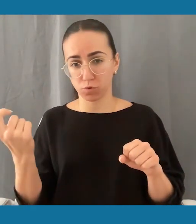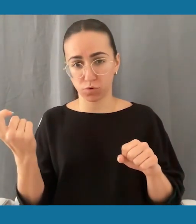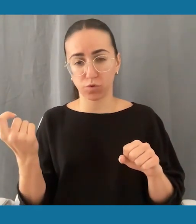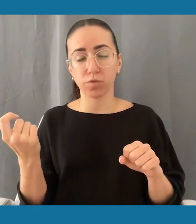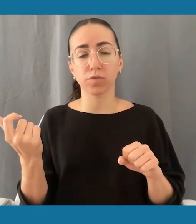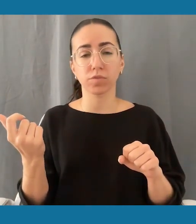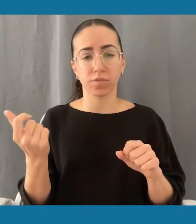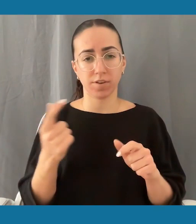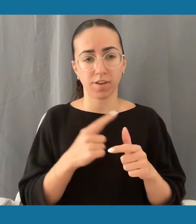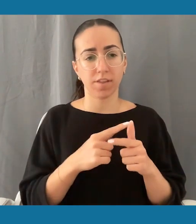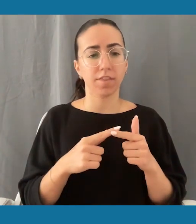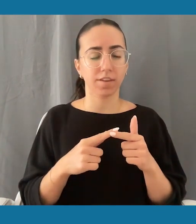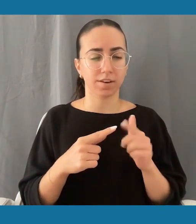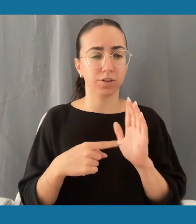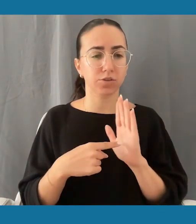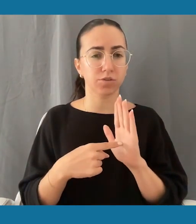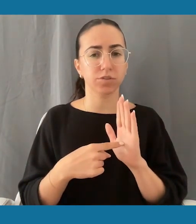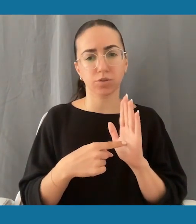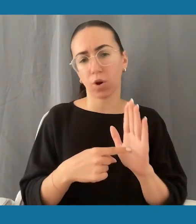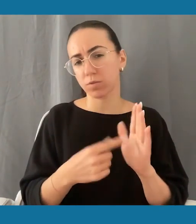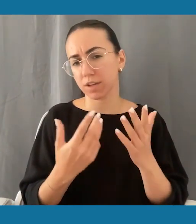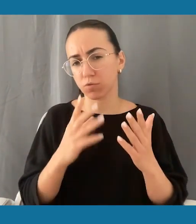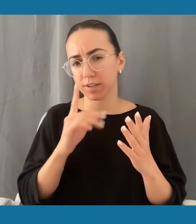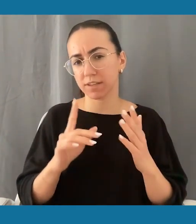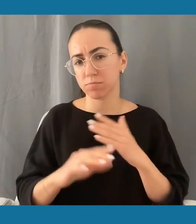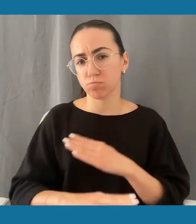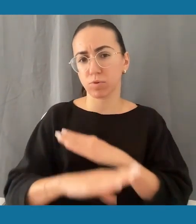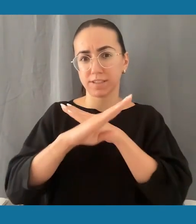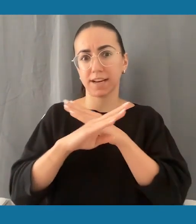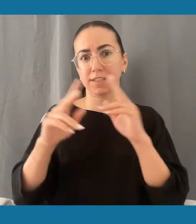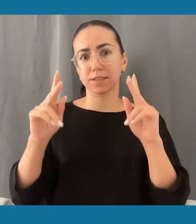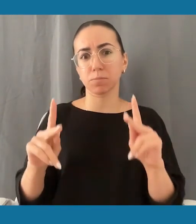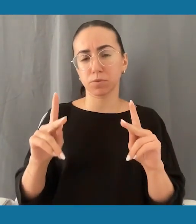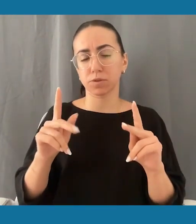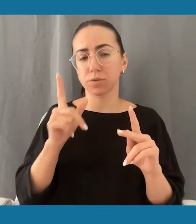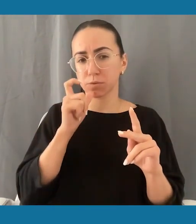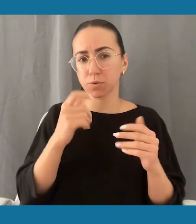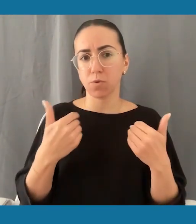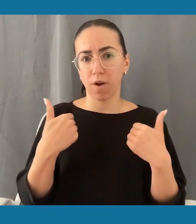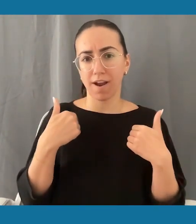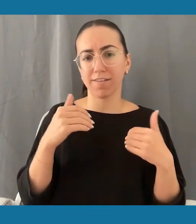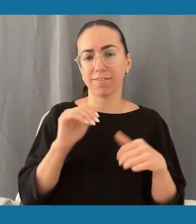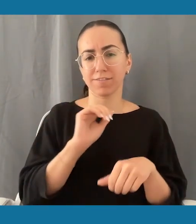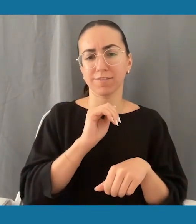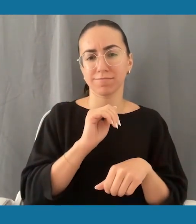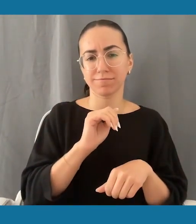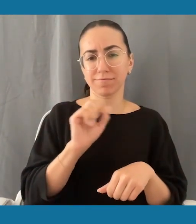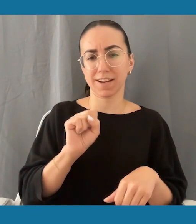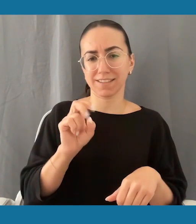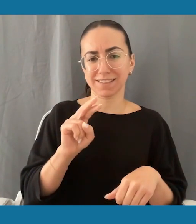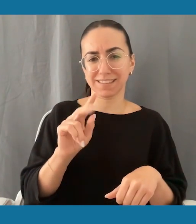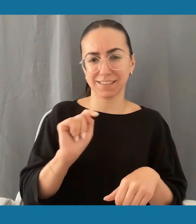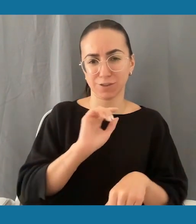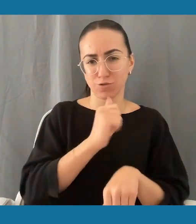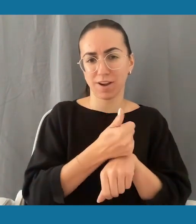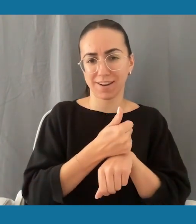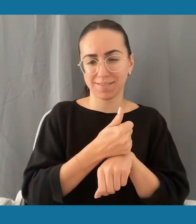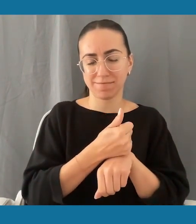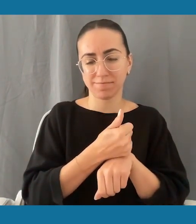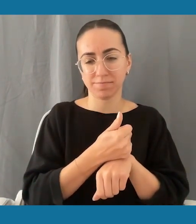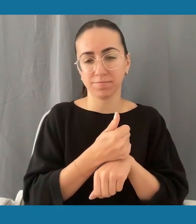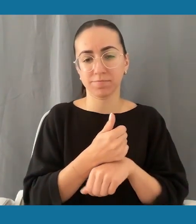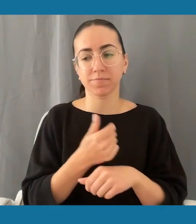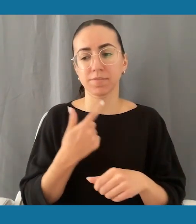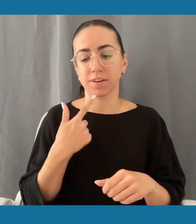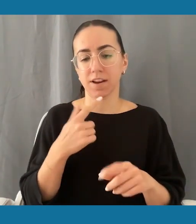And it is an infrastructure that best protects the person who's disabled and other family members so that we know that